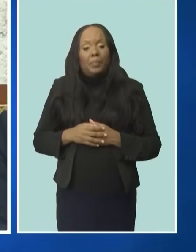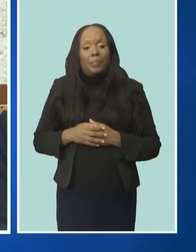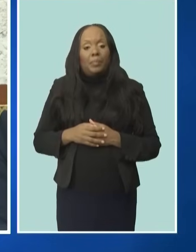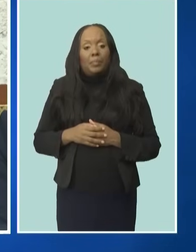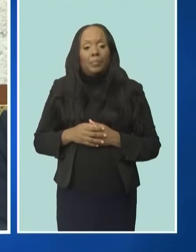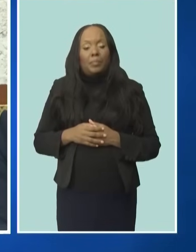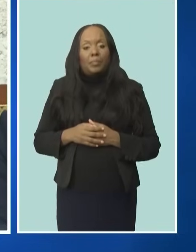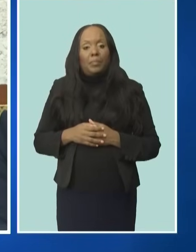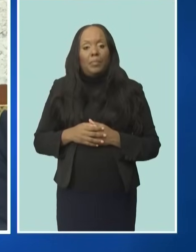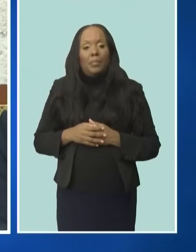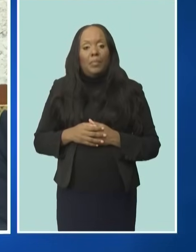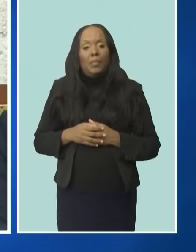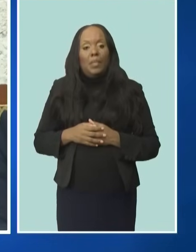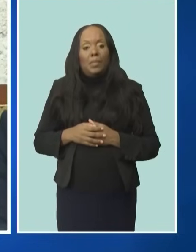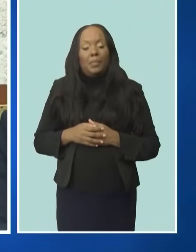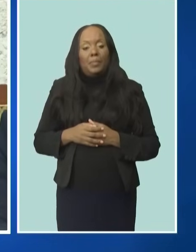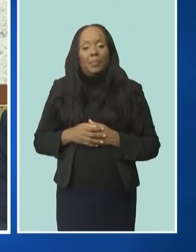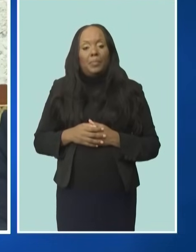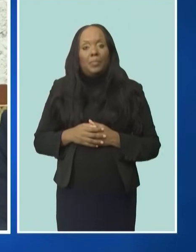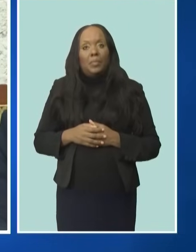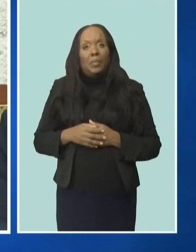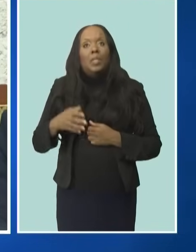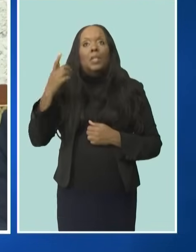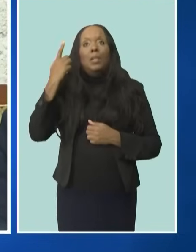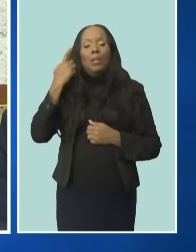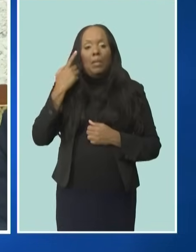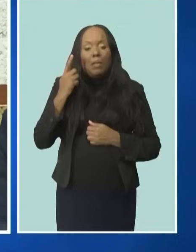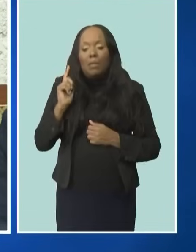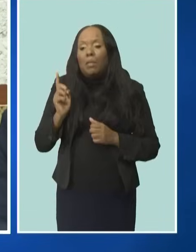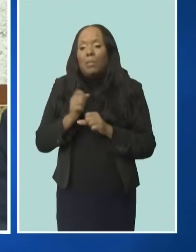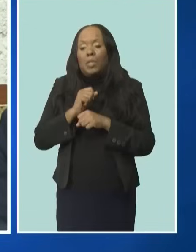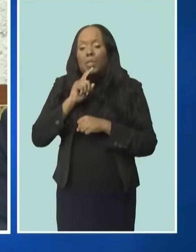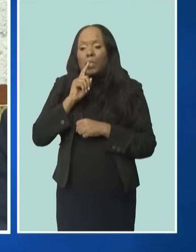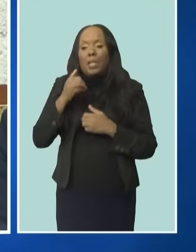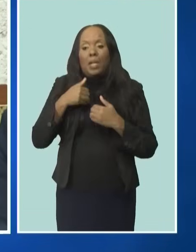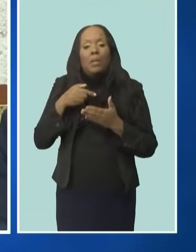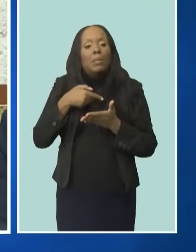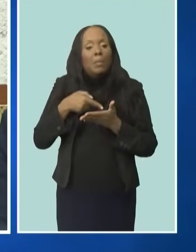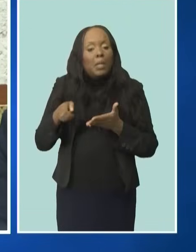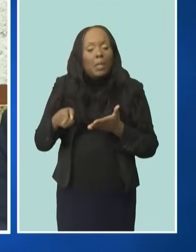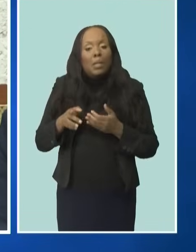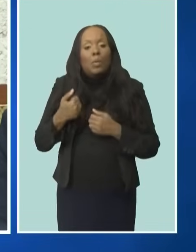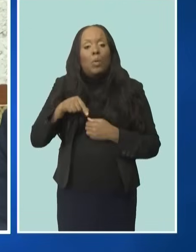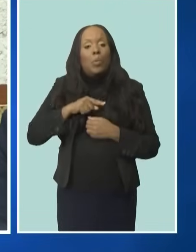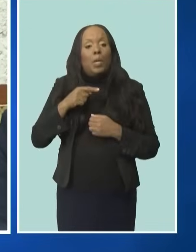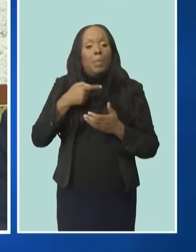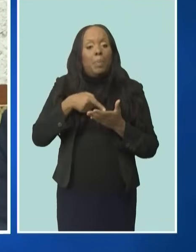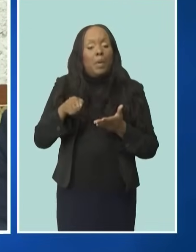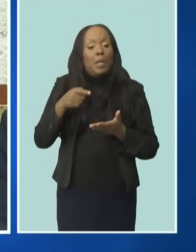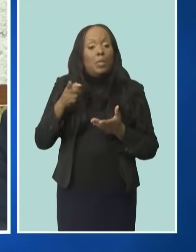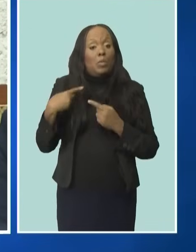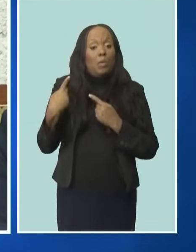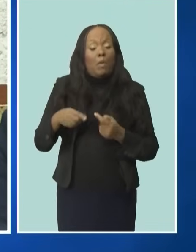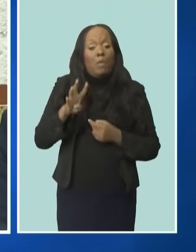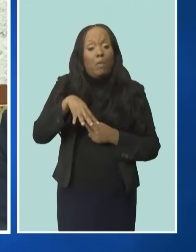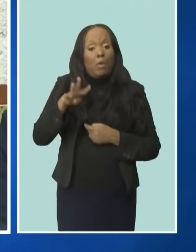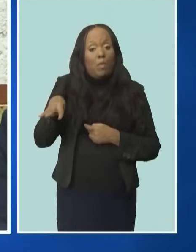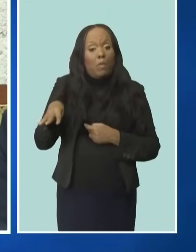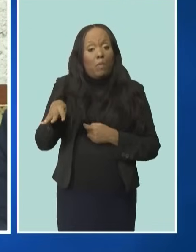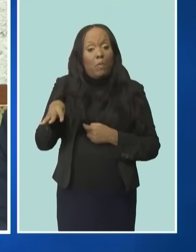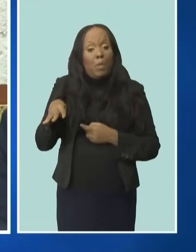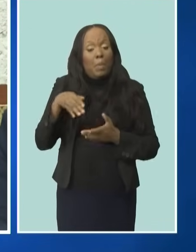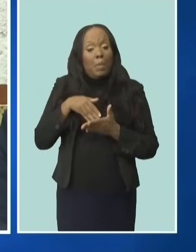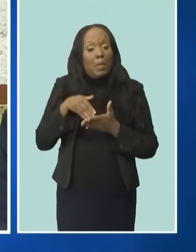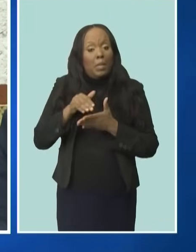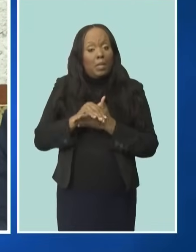get us to conclusion, having paid 44, it means that there is just under 11 million more of